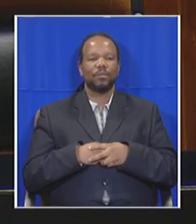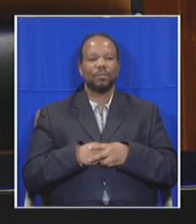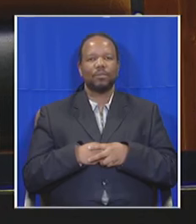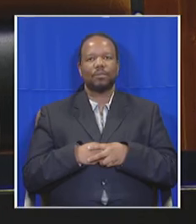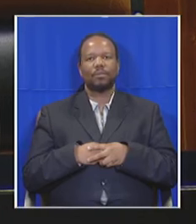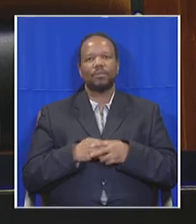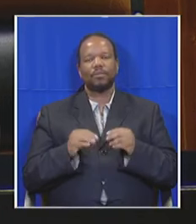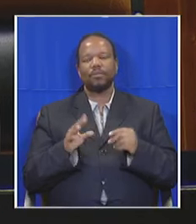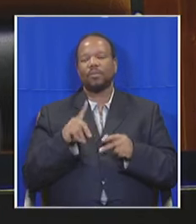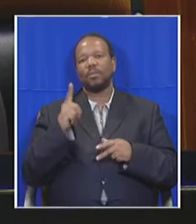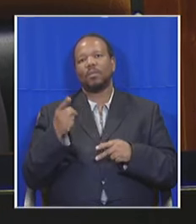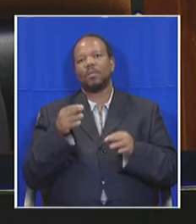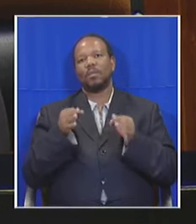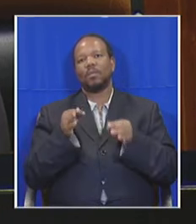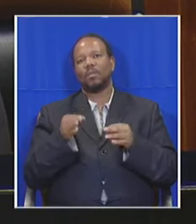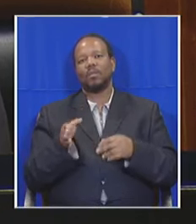Abeko.